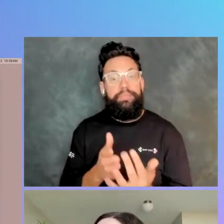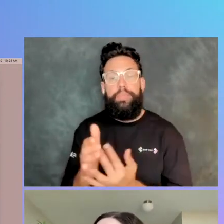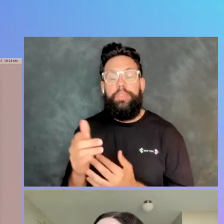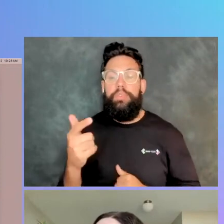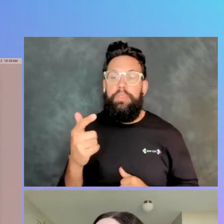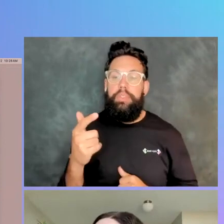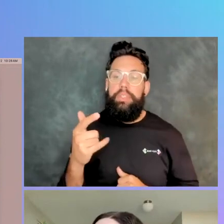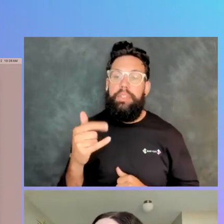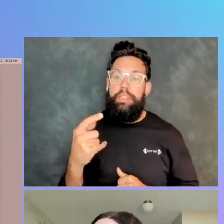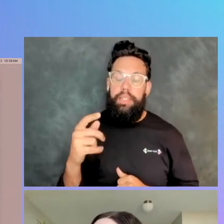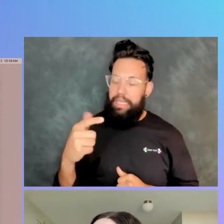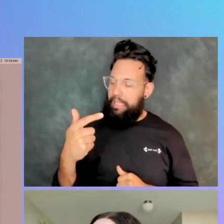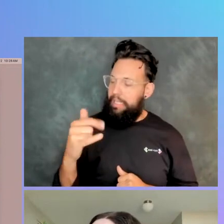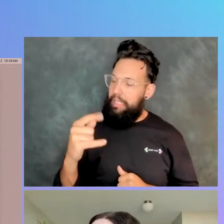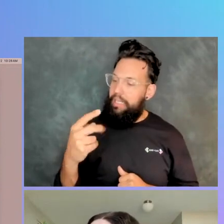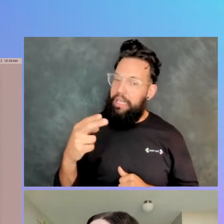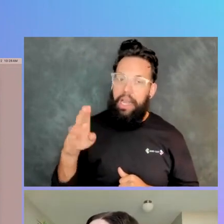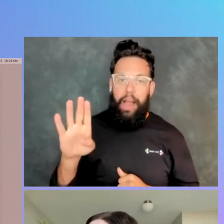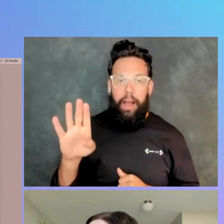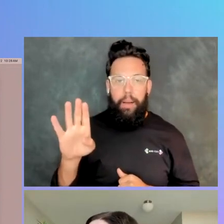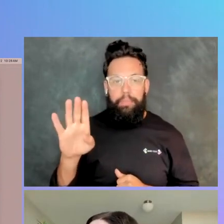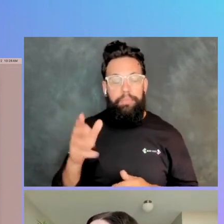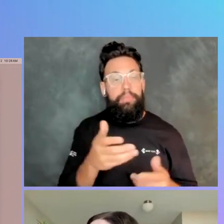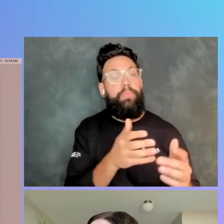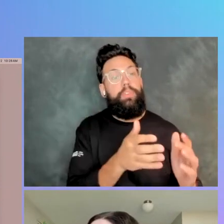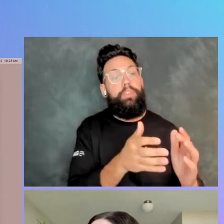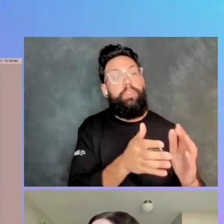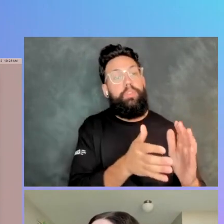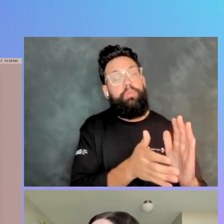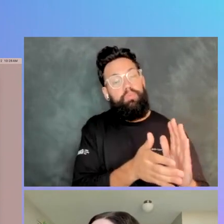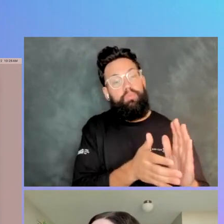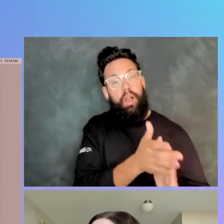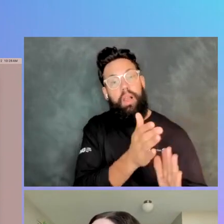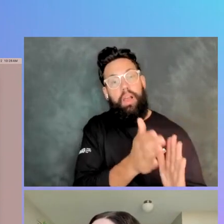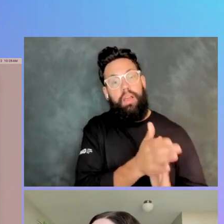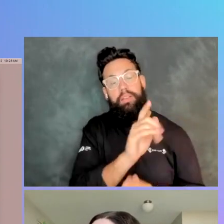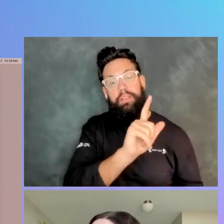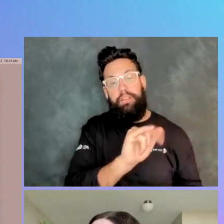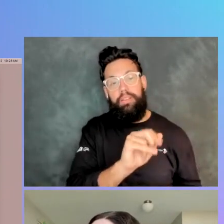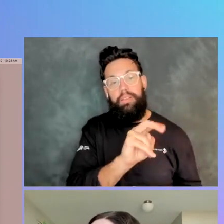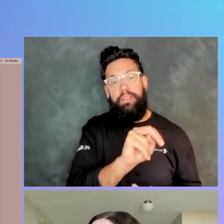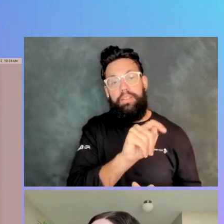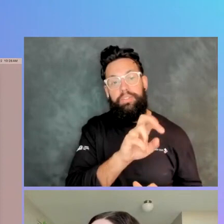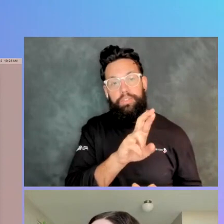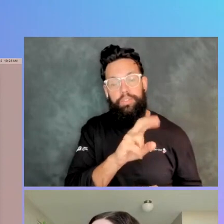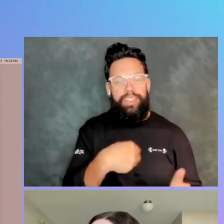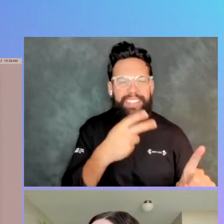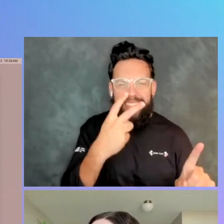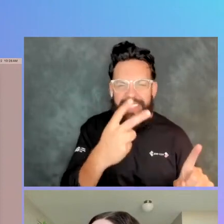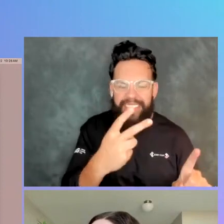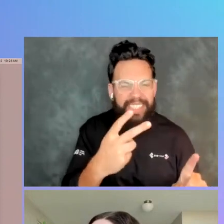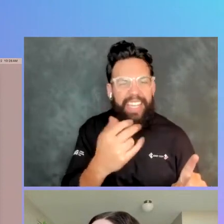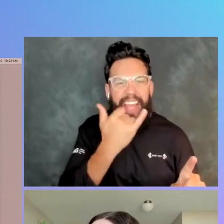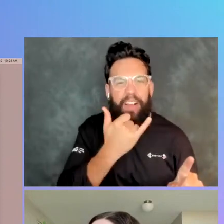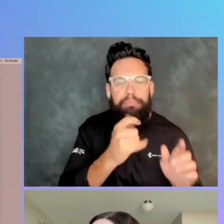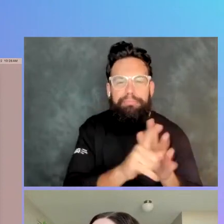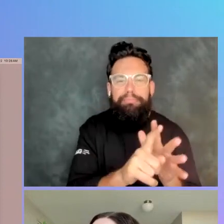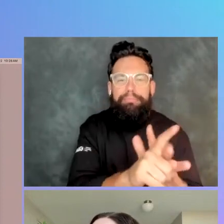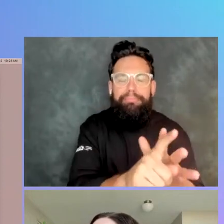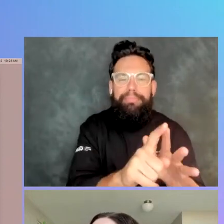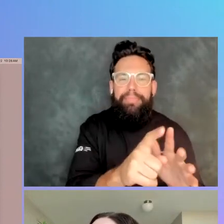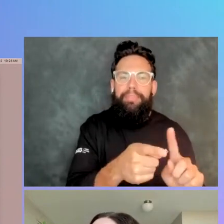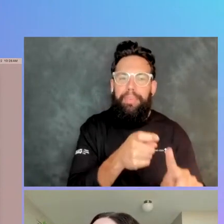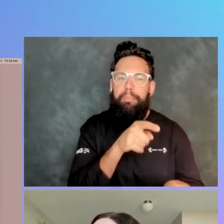linter on the code that was pushed, and you can see there's actually the linting errors. Then I can find that one that's similar to what I just looked